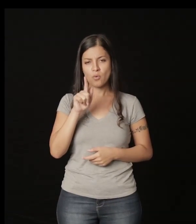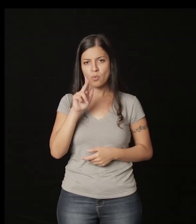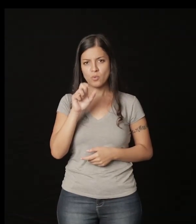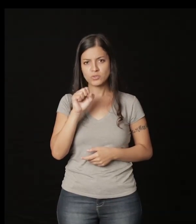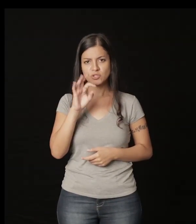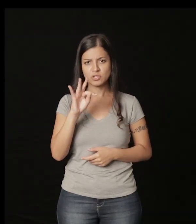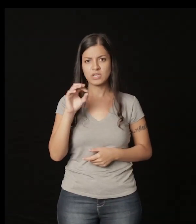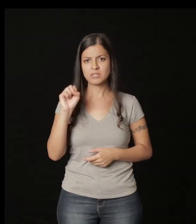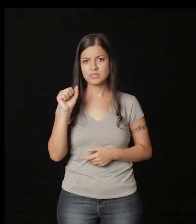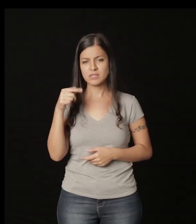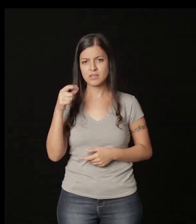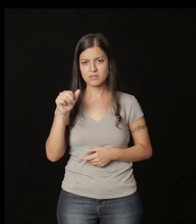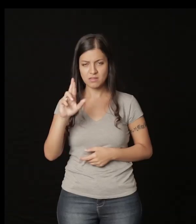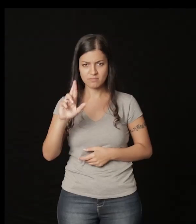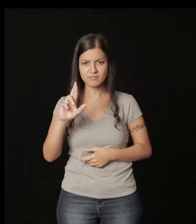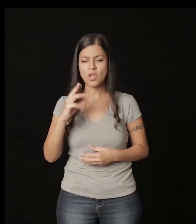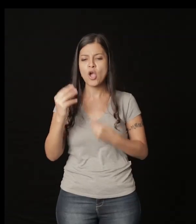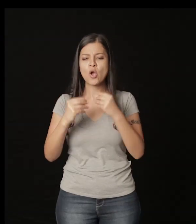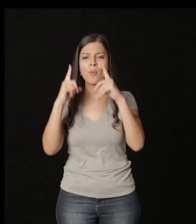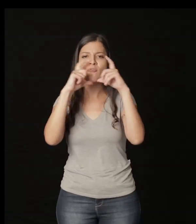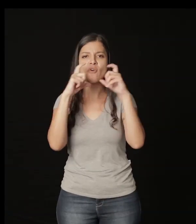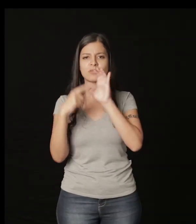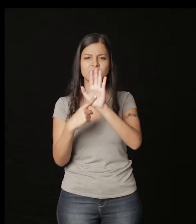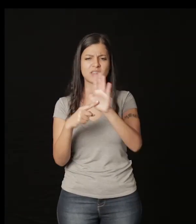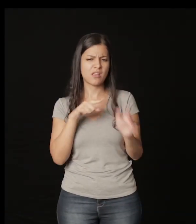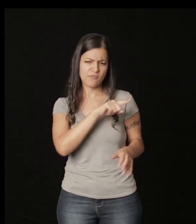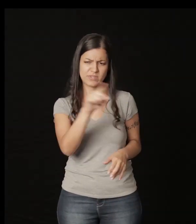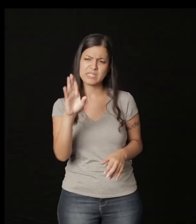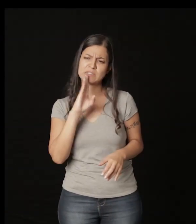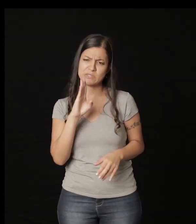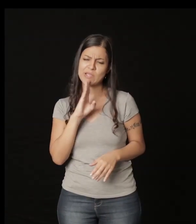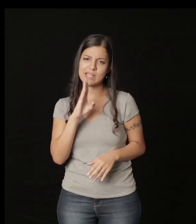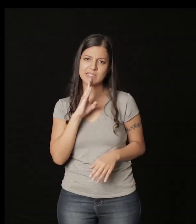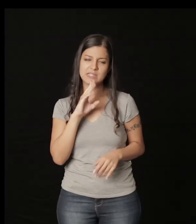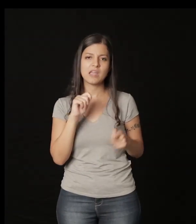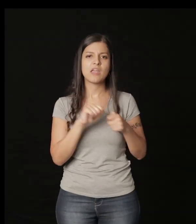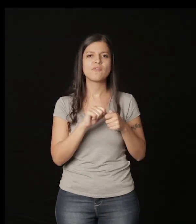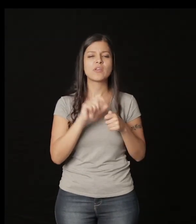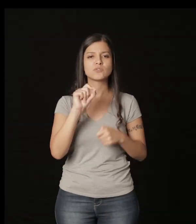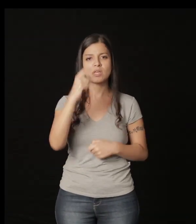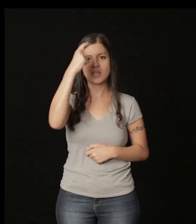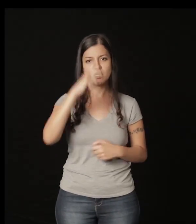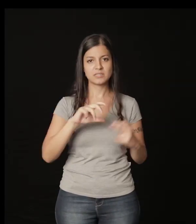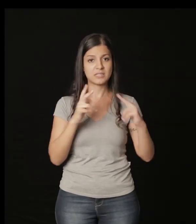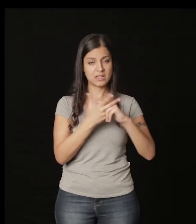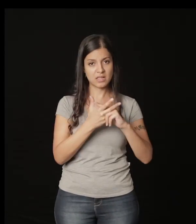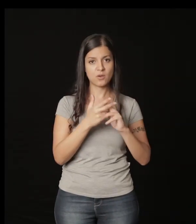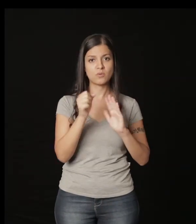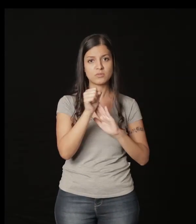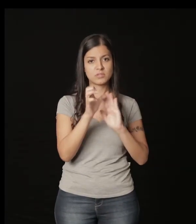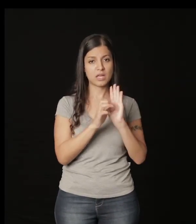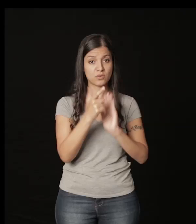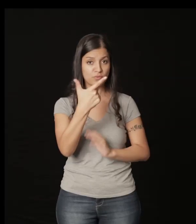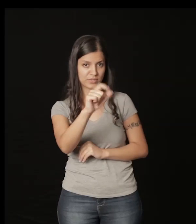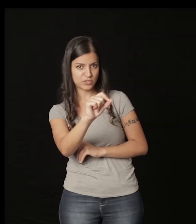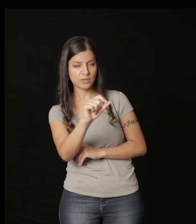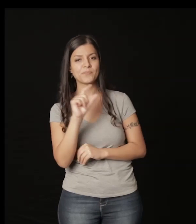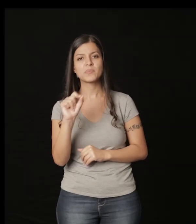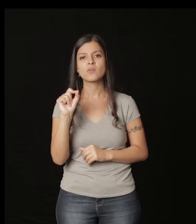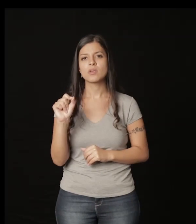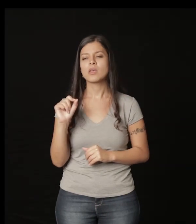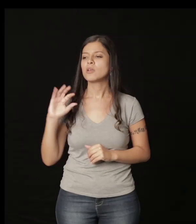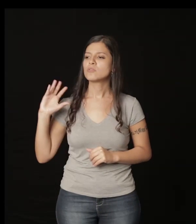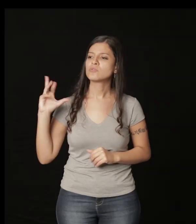and August Sander. Everyone knows August Sander, you know, who did the famous Citizens of the 20th Century, where